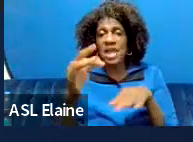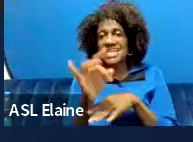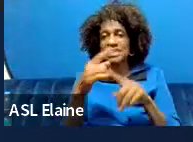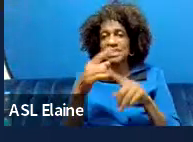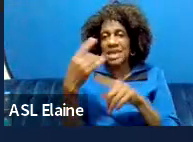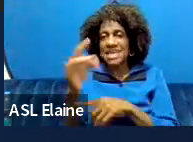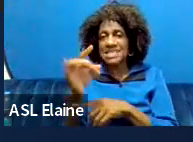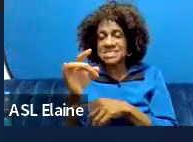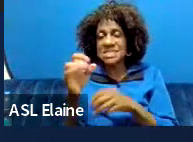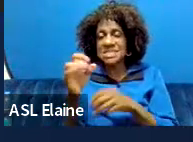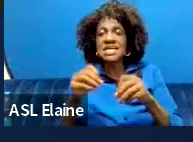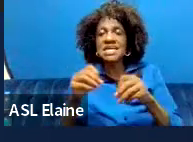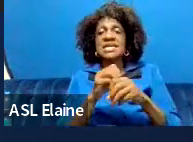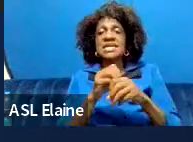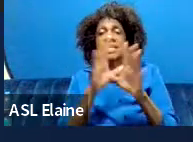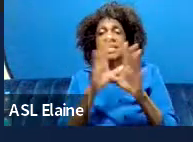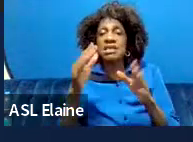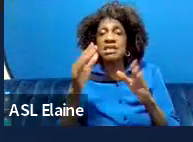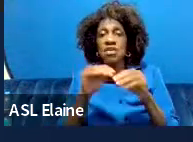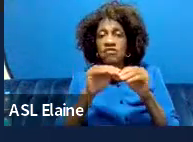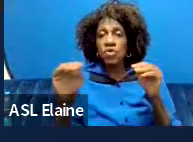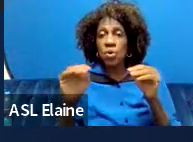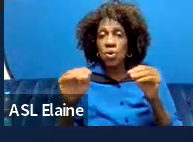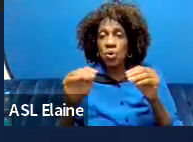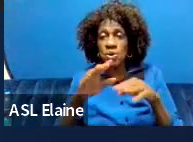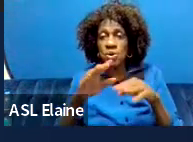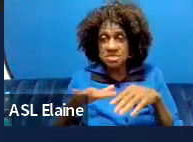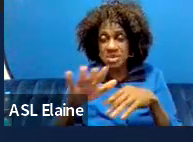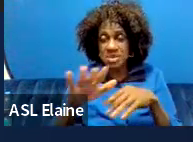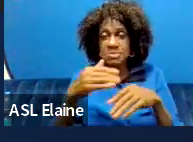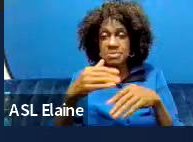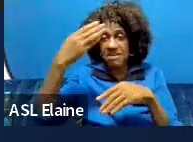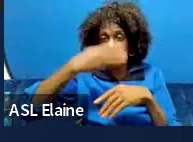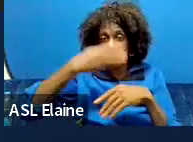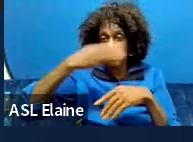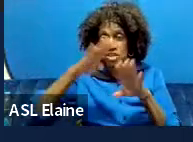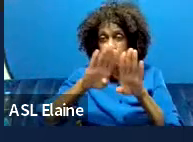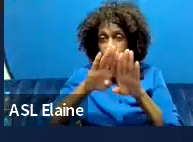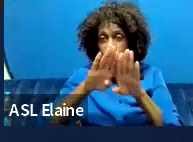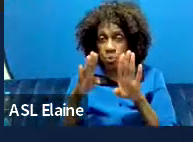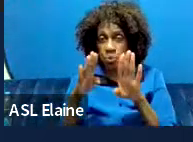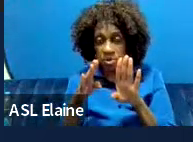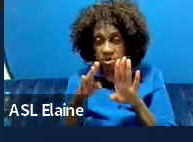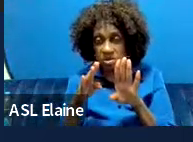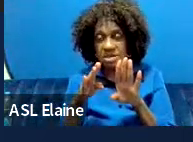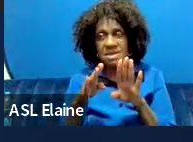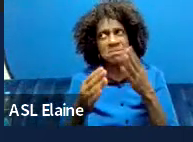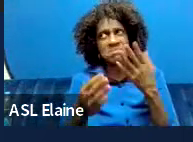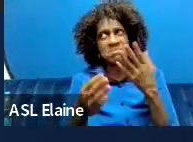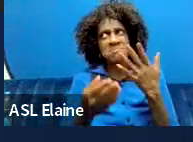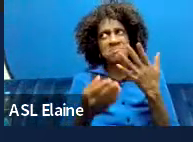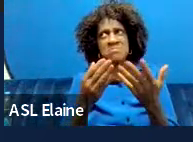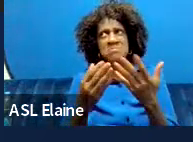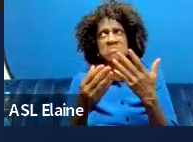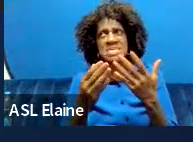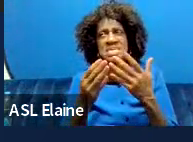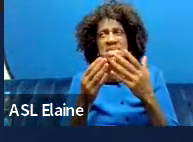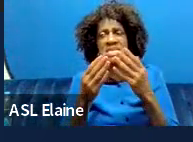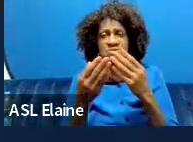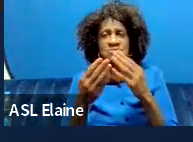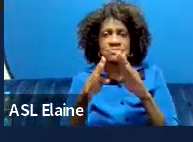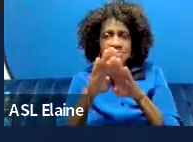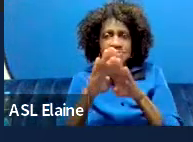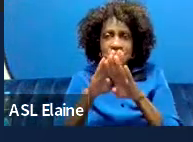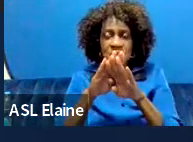18-inch clear floor space, can be completely in front of the door. Technically, it probably could, overlap the door